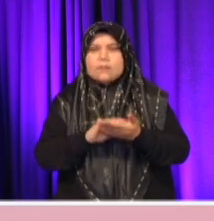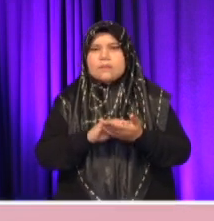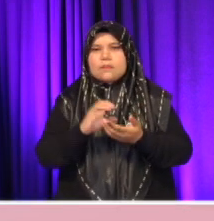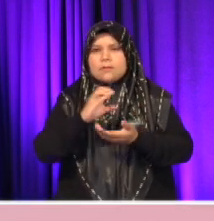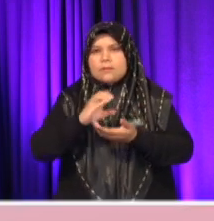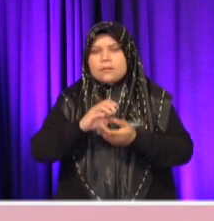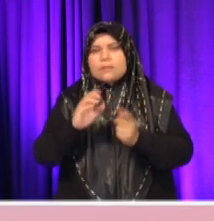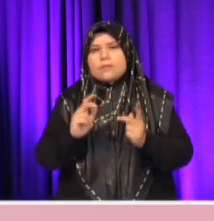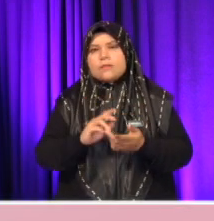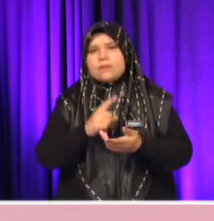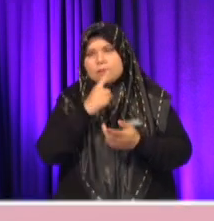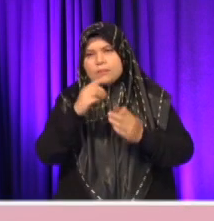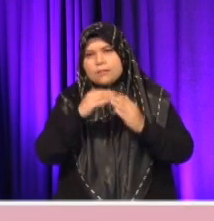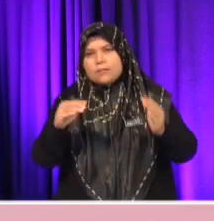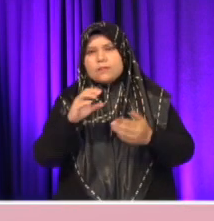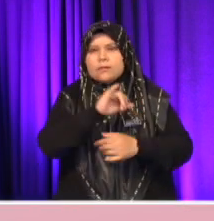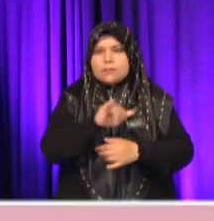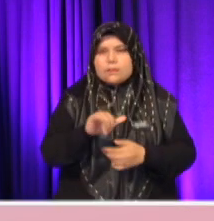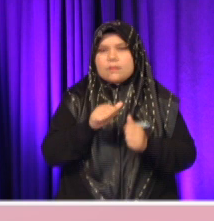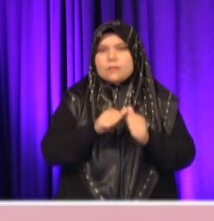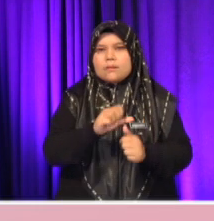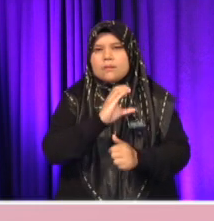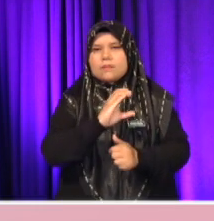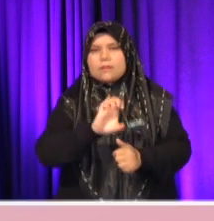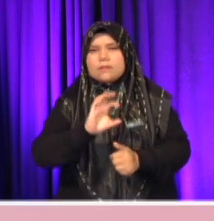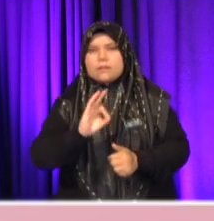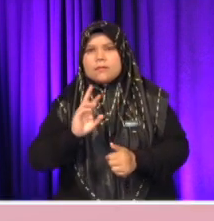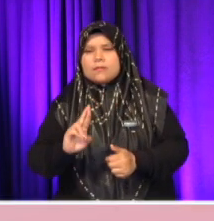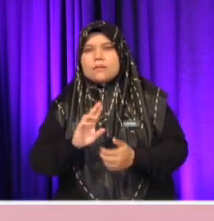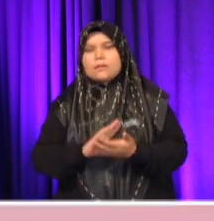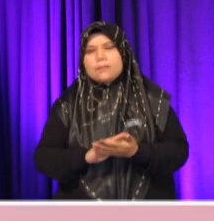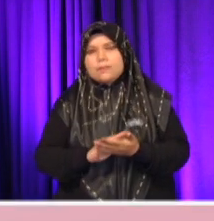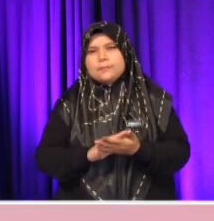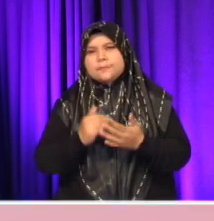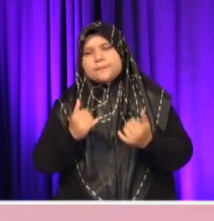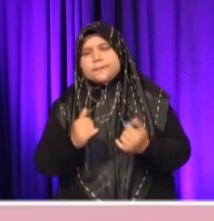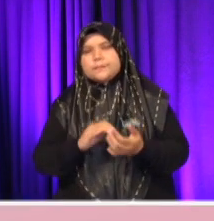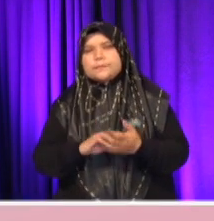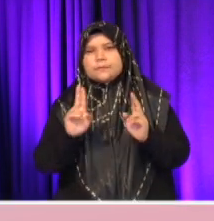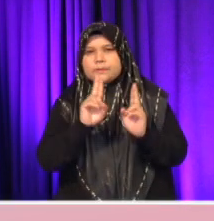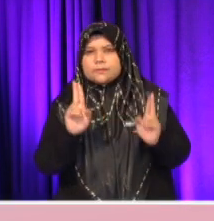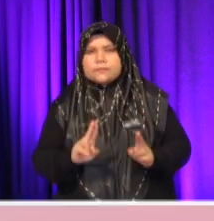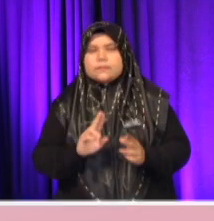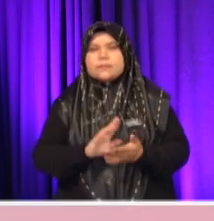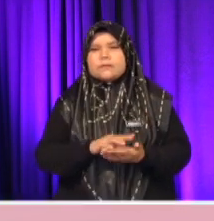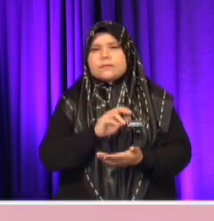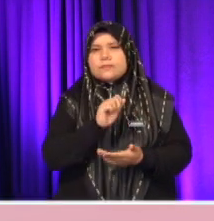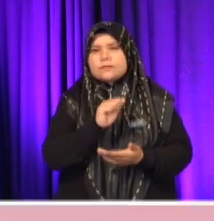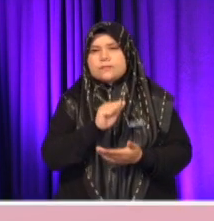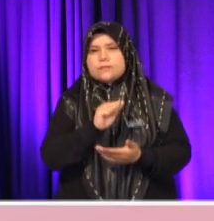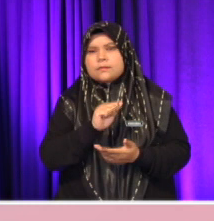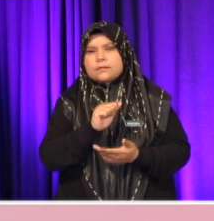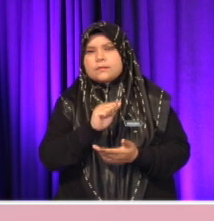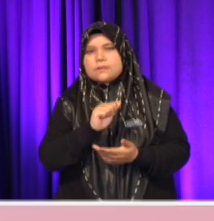they are also aligned with the CEFR. All right. Okay. So for this particular Ujian Akademik,